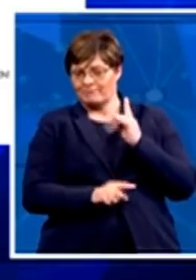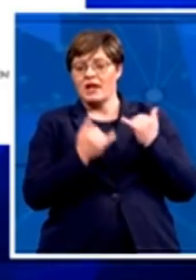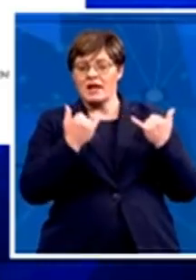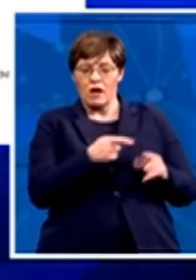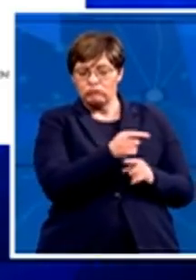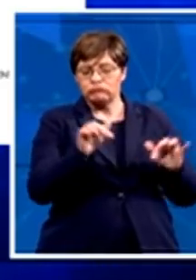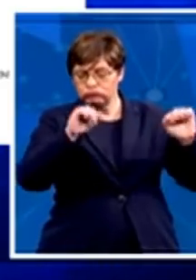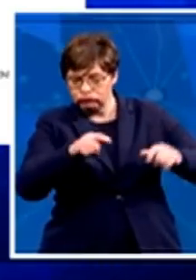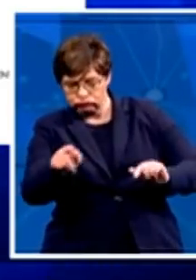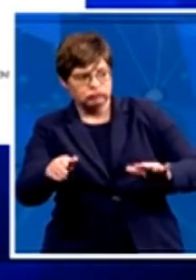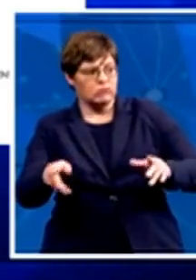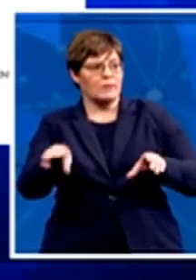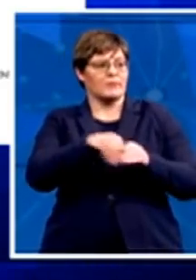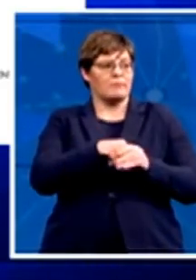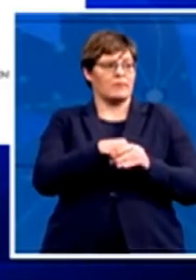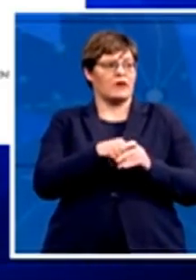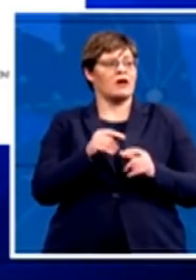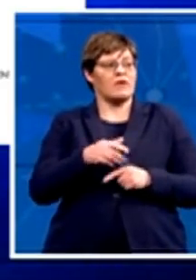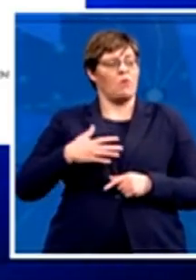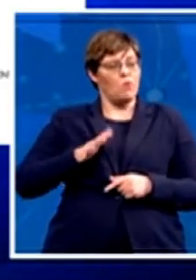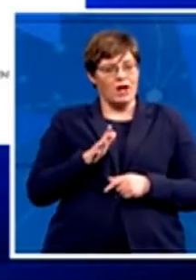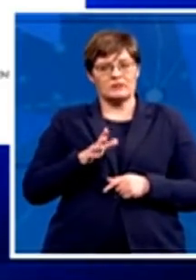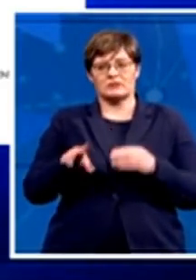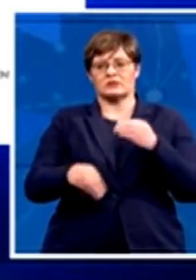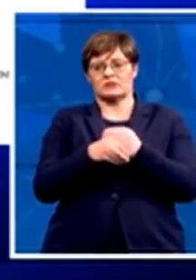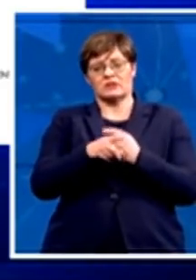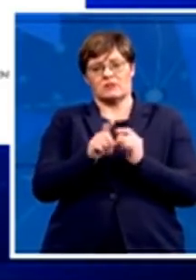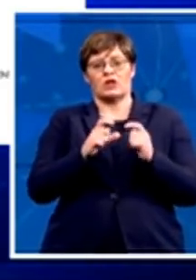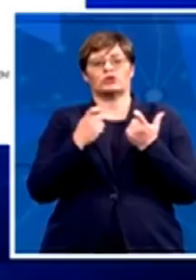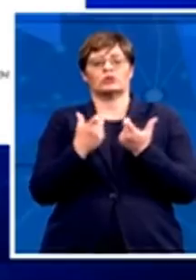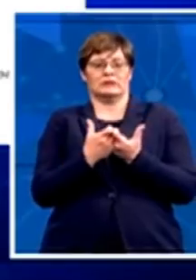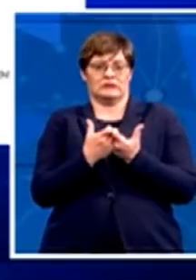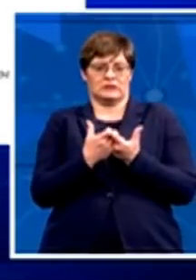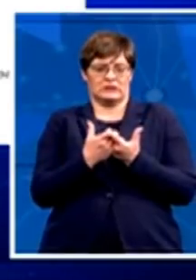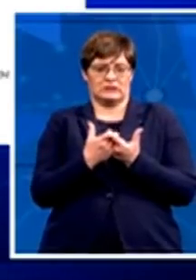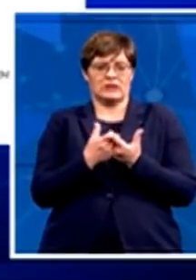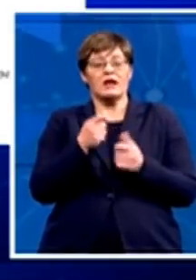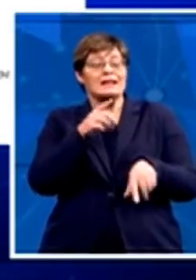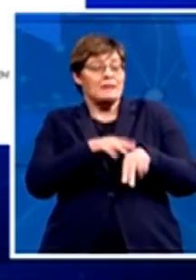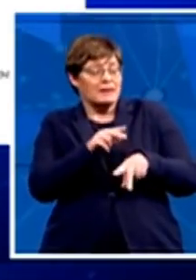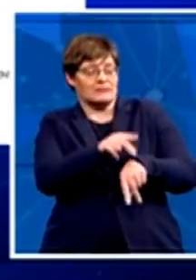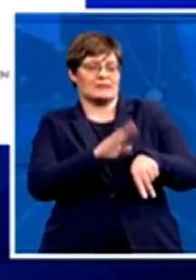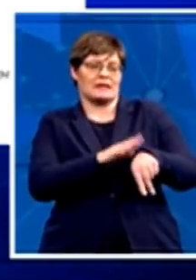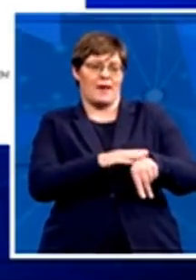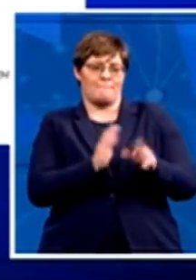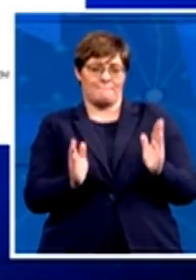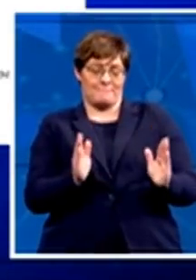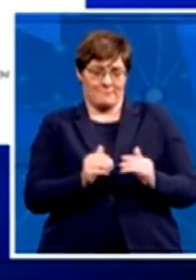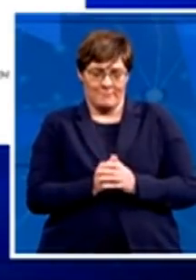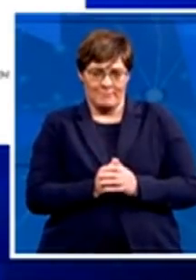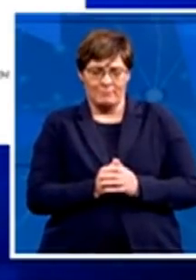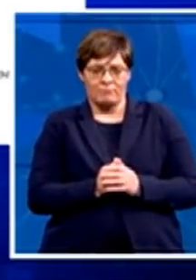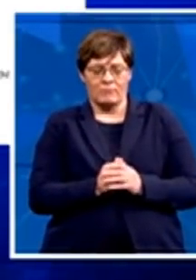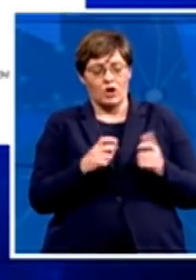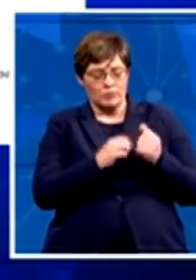wish or as agreed to by the committee in advance where there are time constraints. The committee would be supported by an internal team of legal